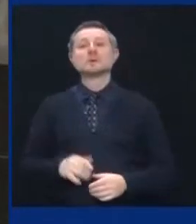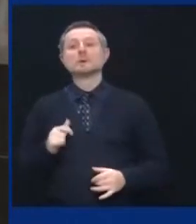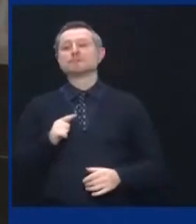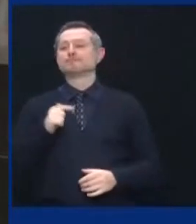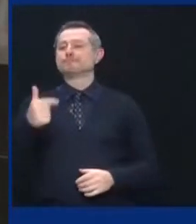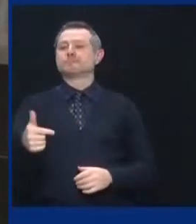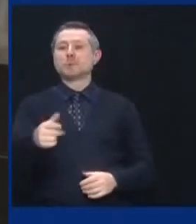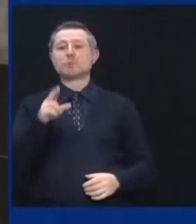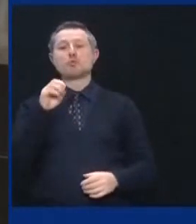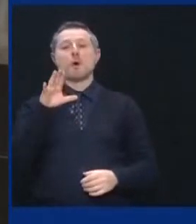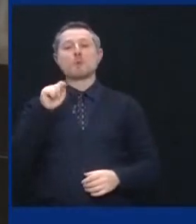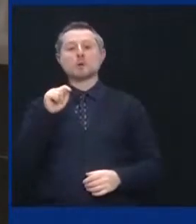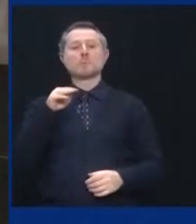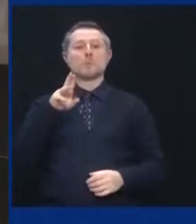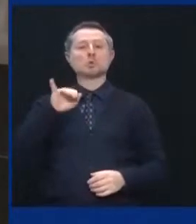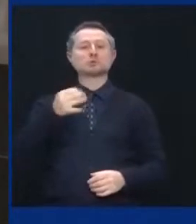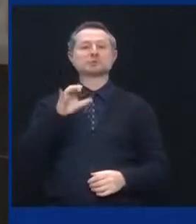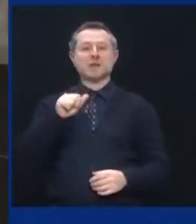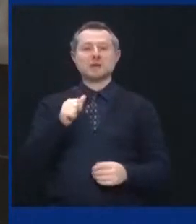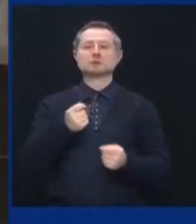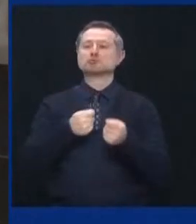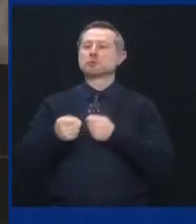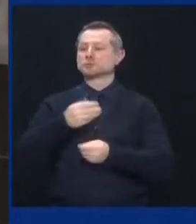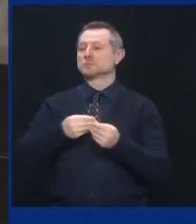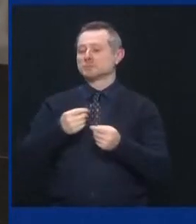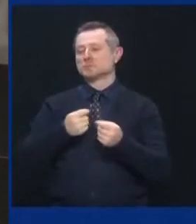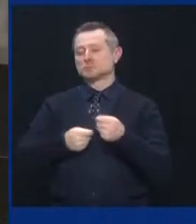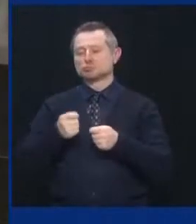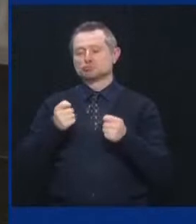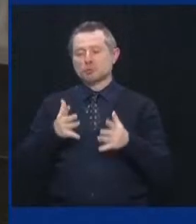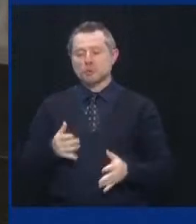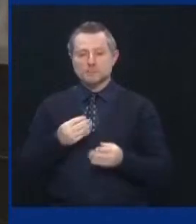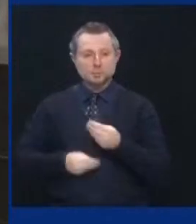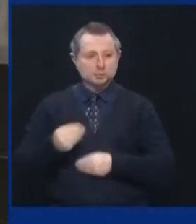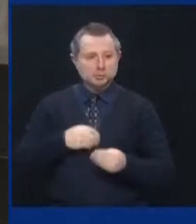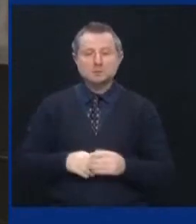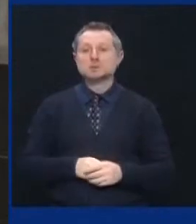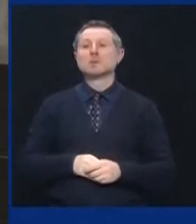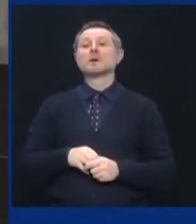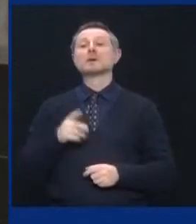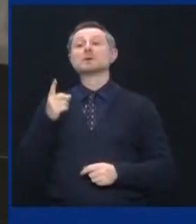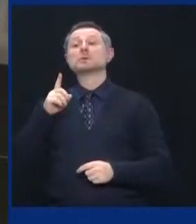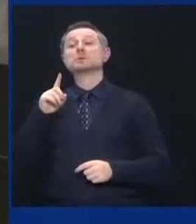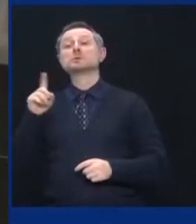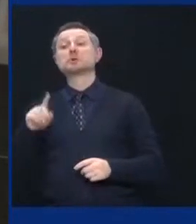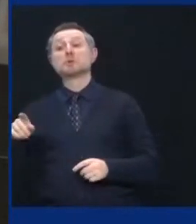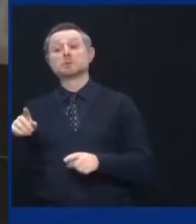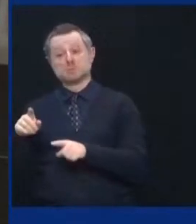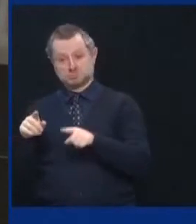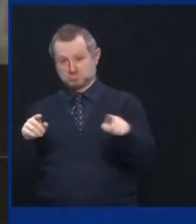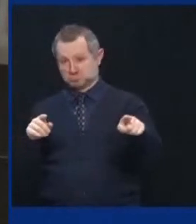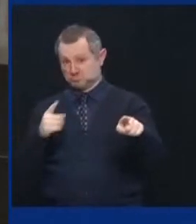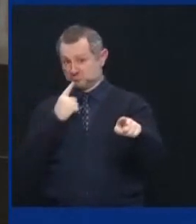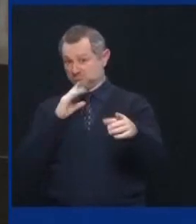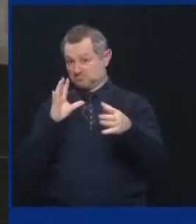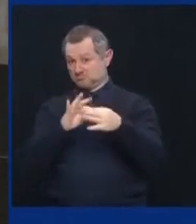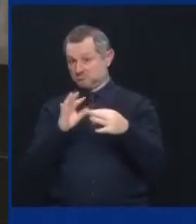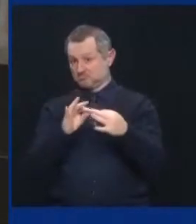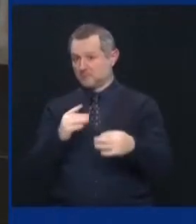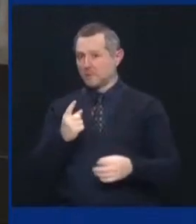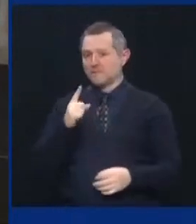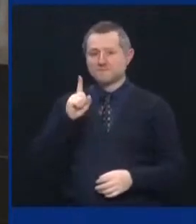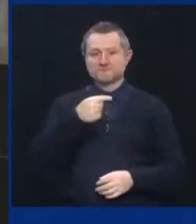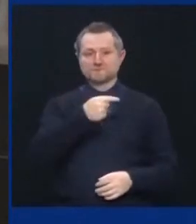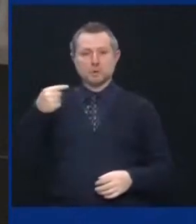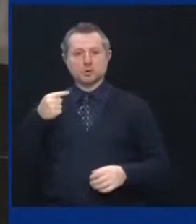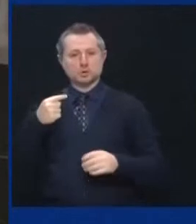Robert Mujica, the Budget Director, and I want to thank him very much. As you heard from Dr. Zucker, no state has done this before, and it took a lot of